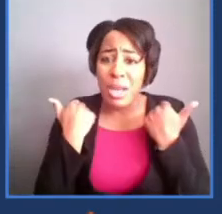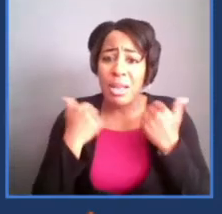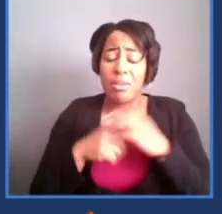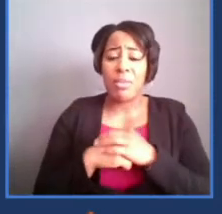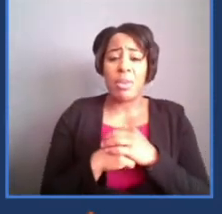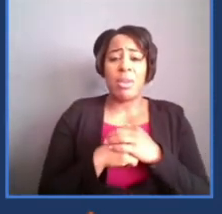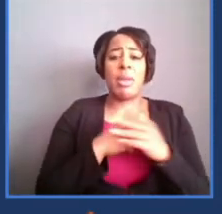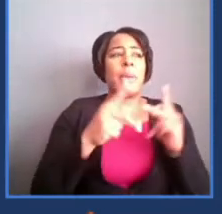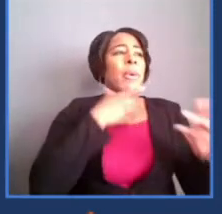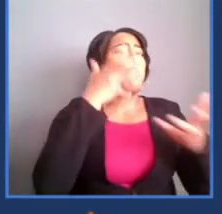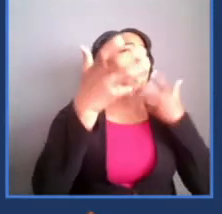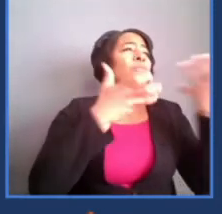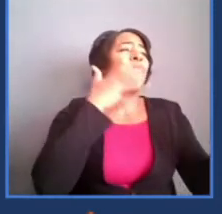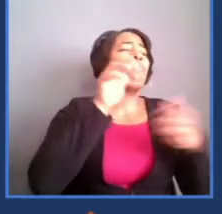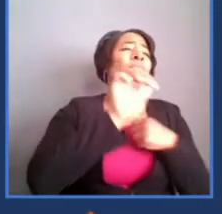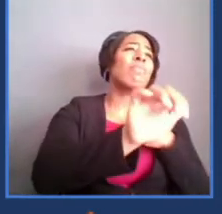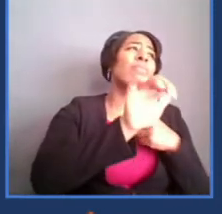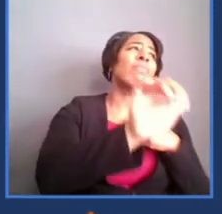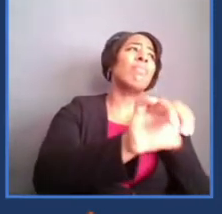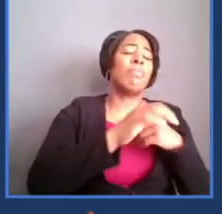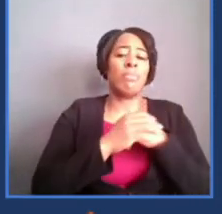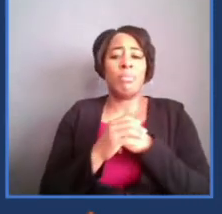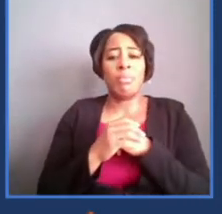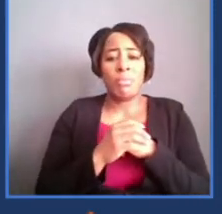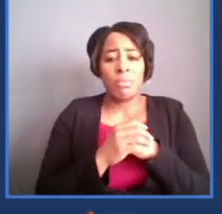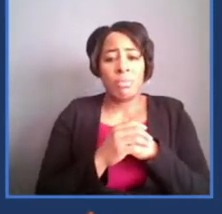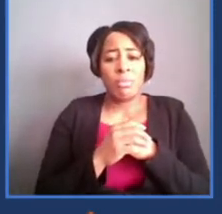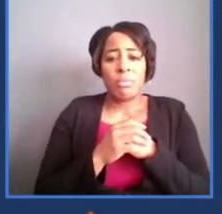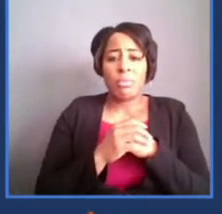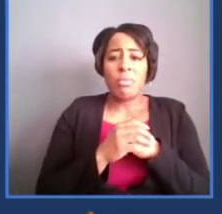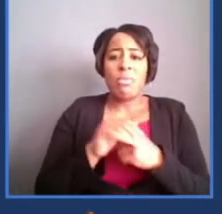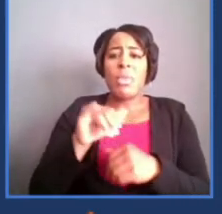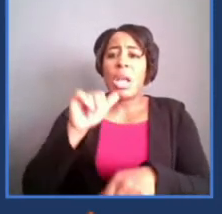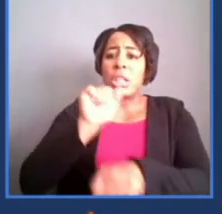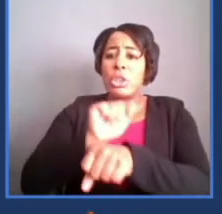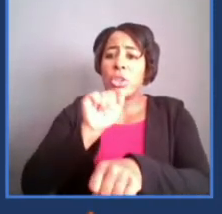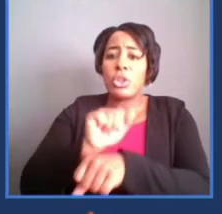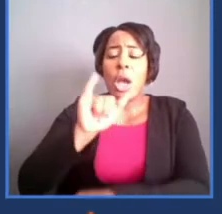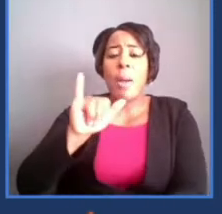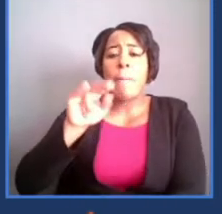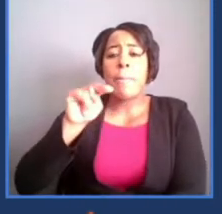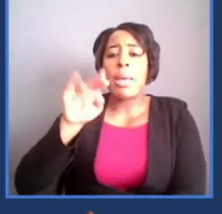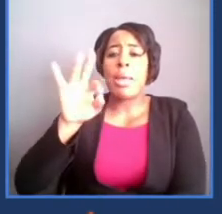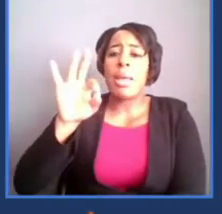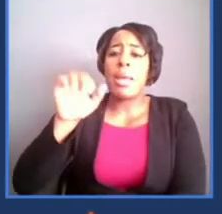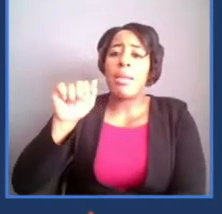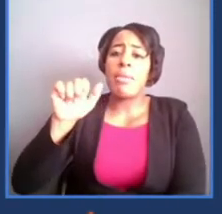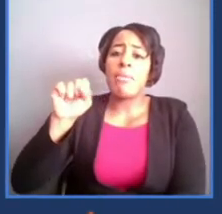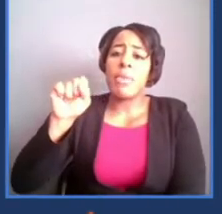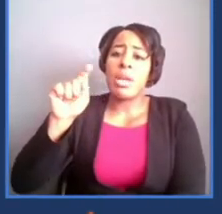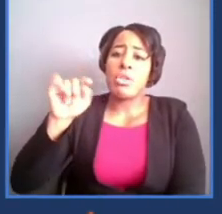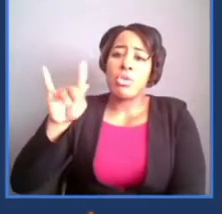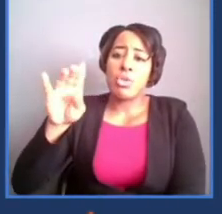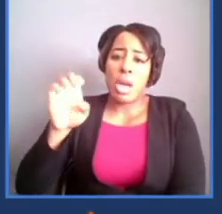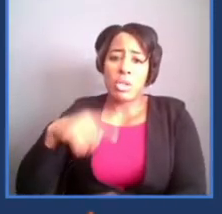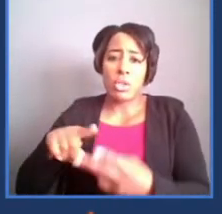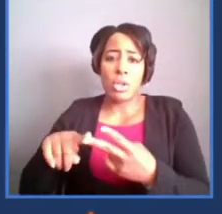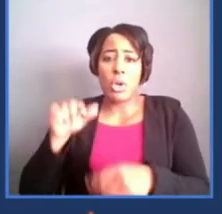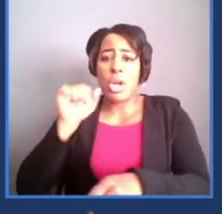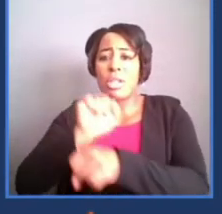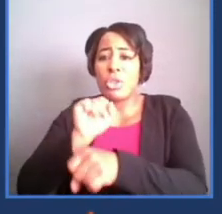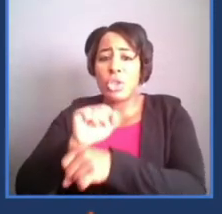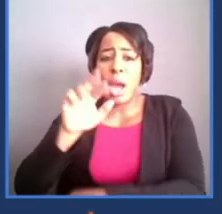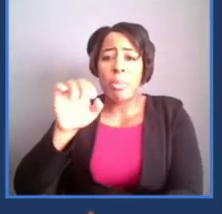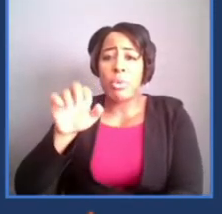We will pass the most ambitious jobs, infrastructure, and recovery program in U.S. history. We will upgrade our